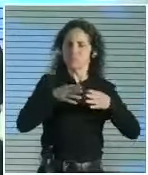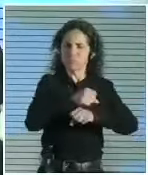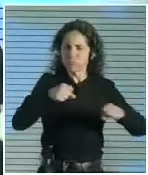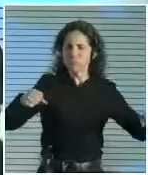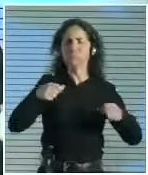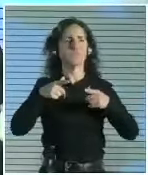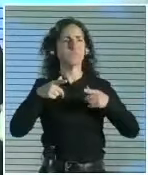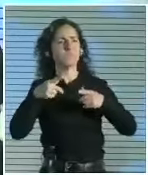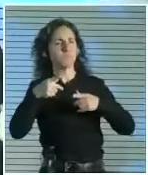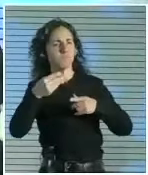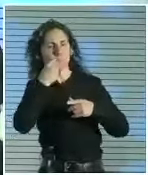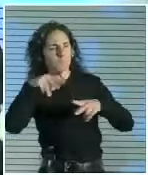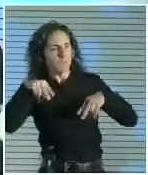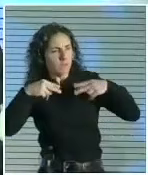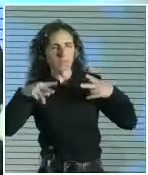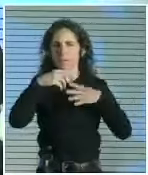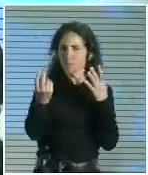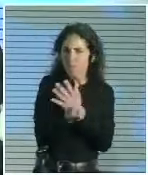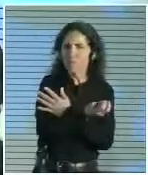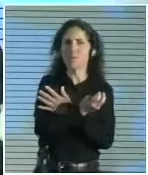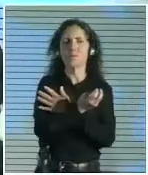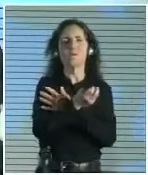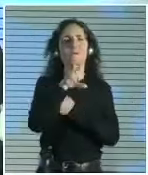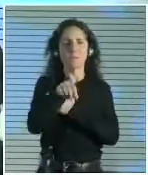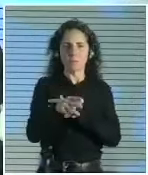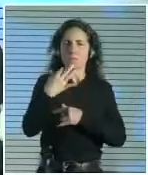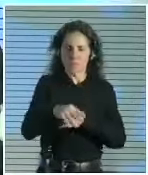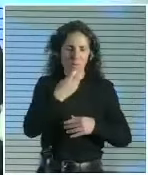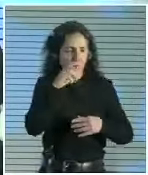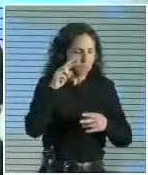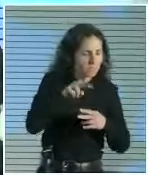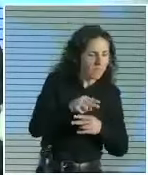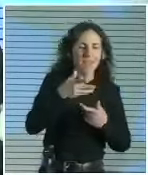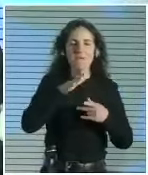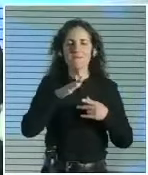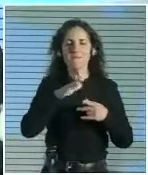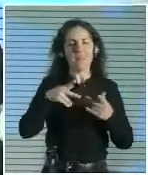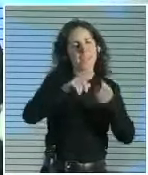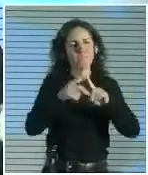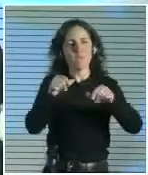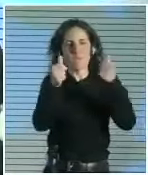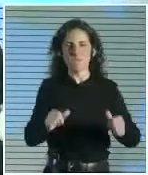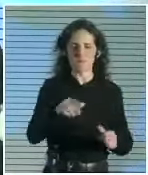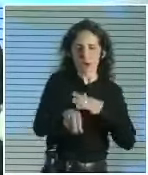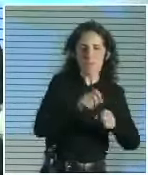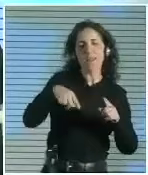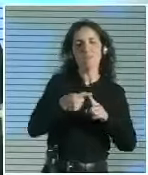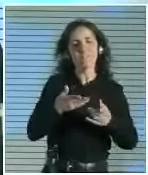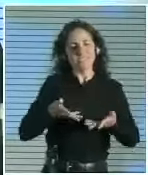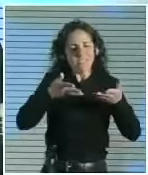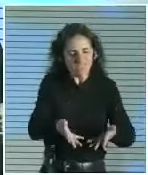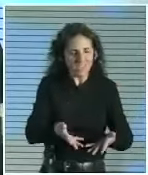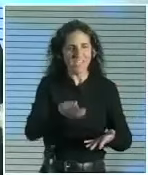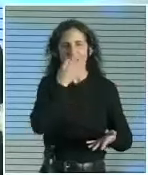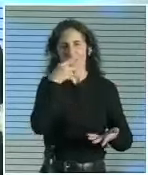the way that they're procuring and serving food. And today we're in the business of scaling up, out, and deep.